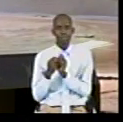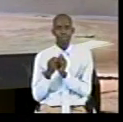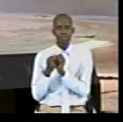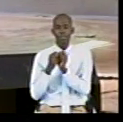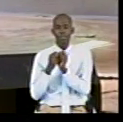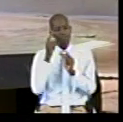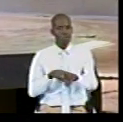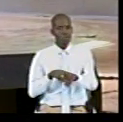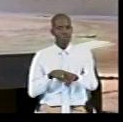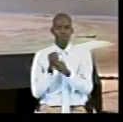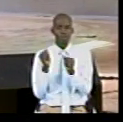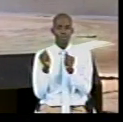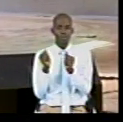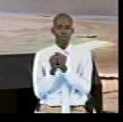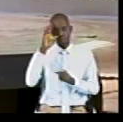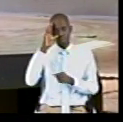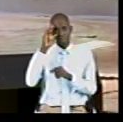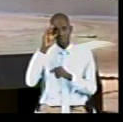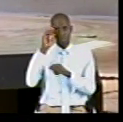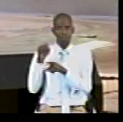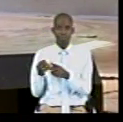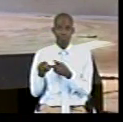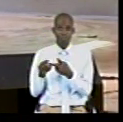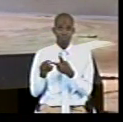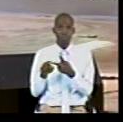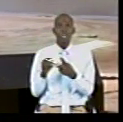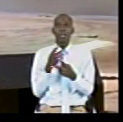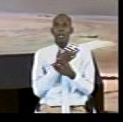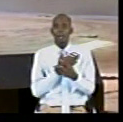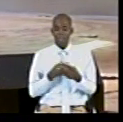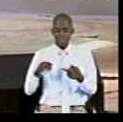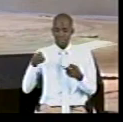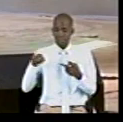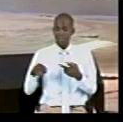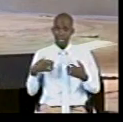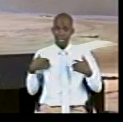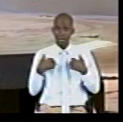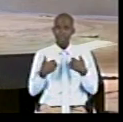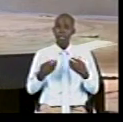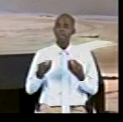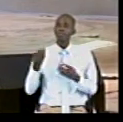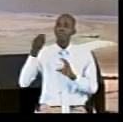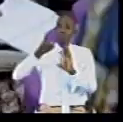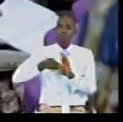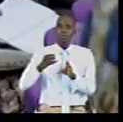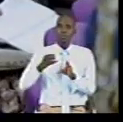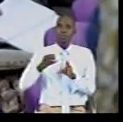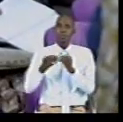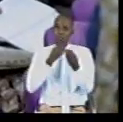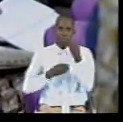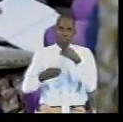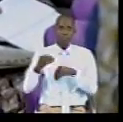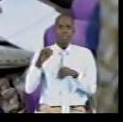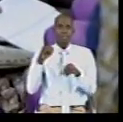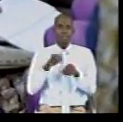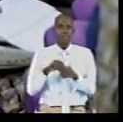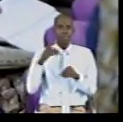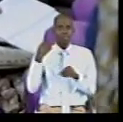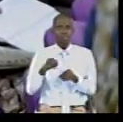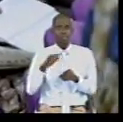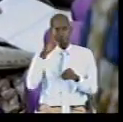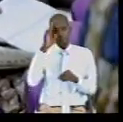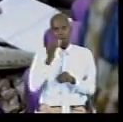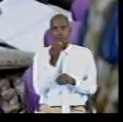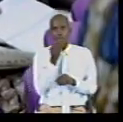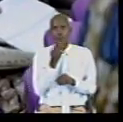children. He did eat of his own meat and drank of his own cup and lay